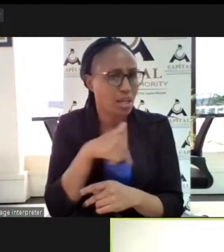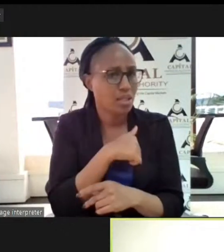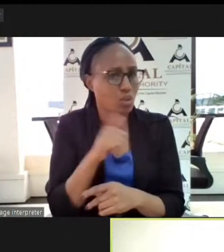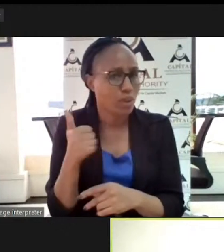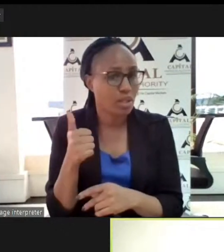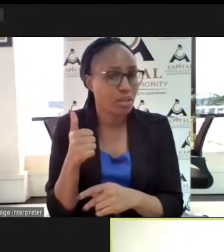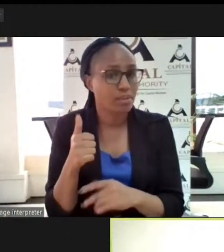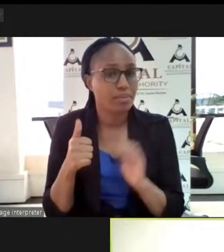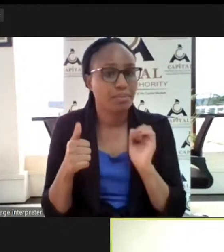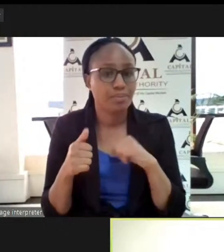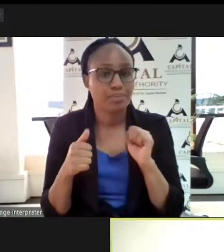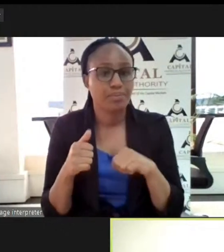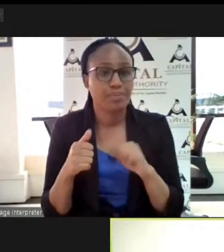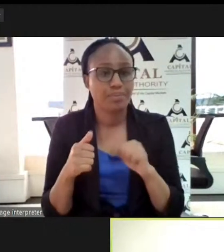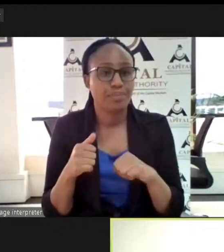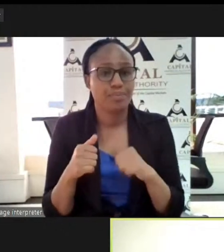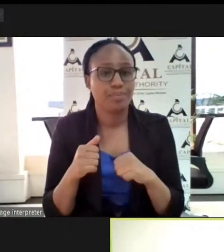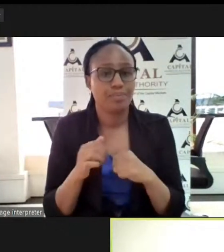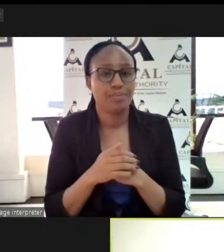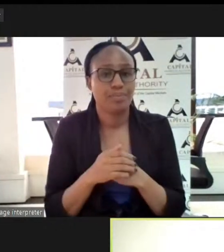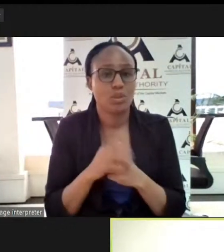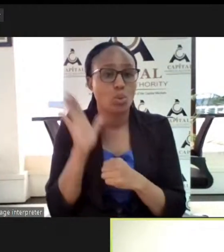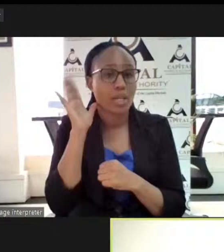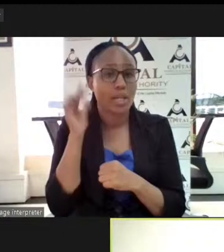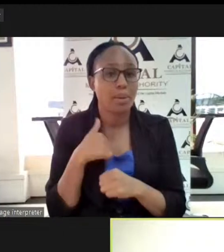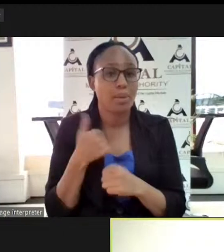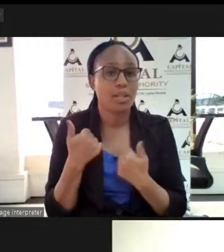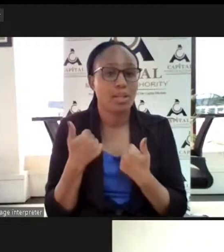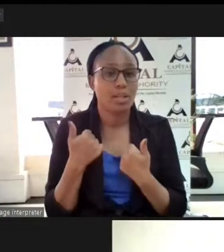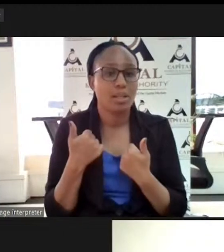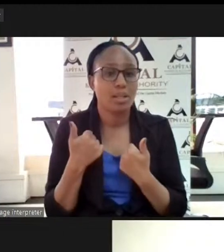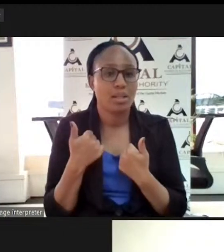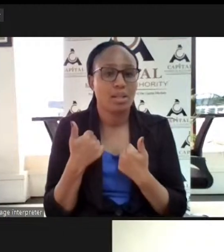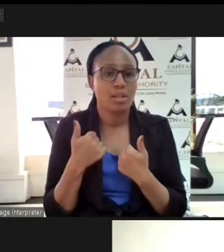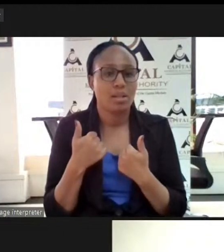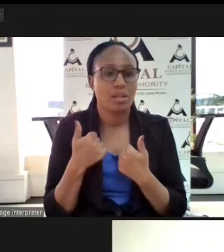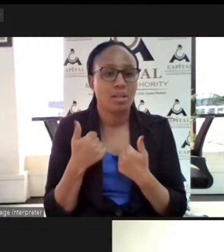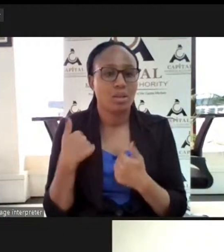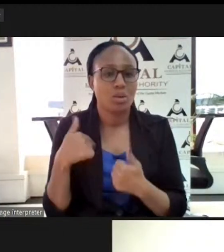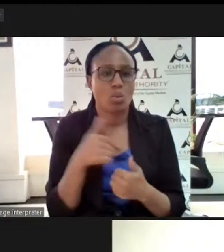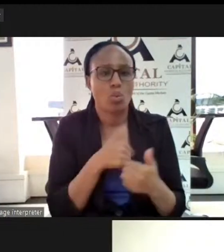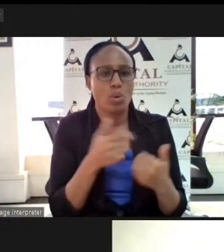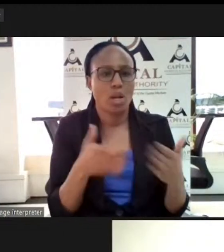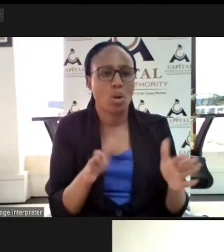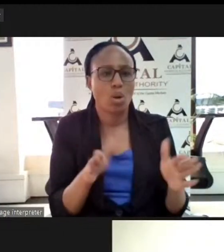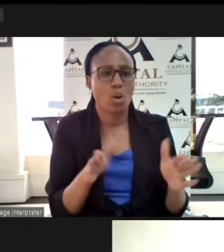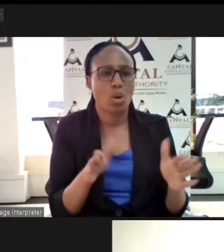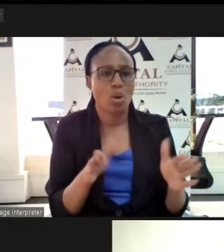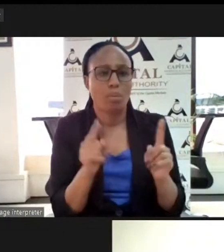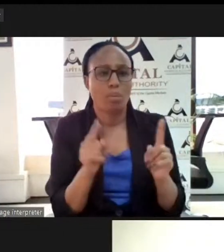Yes, yes, I can hear you. Can you hear me? Okay, okay. Karen, we had lost you a bit, but can continue.